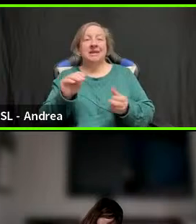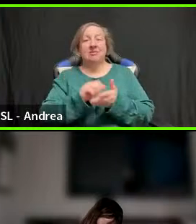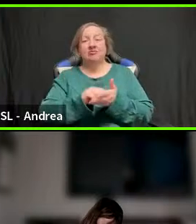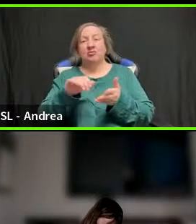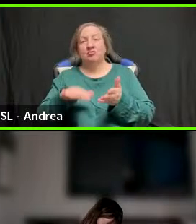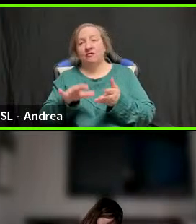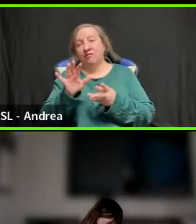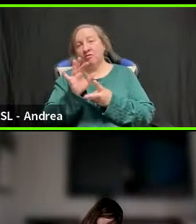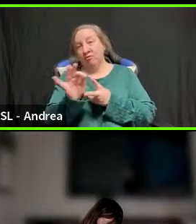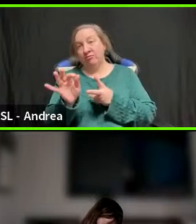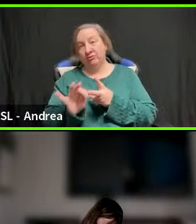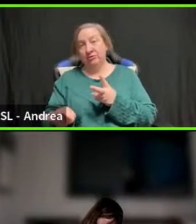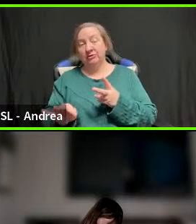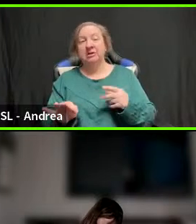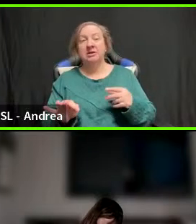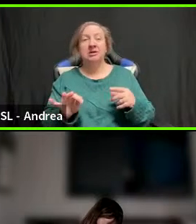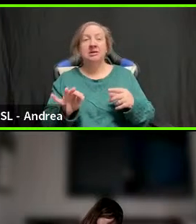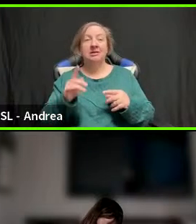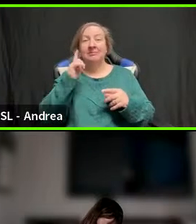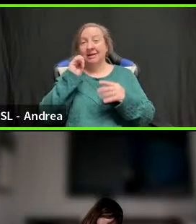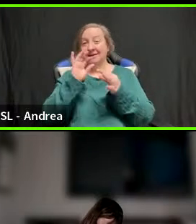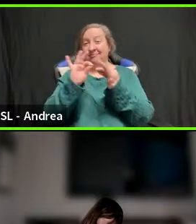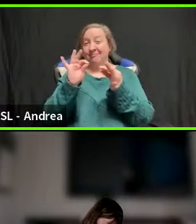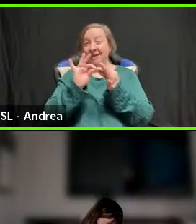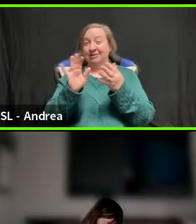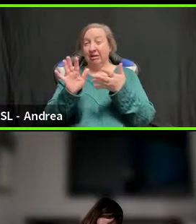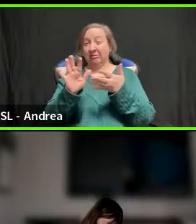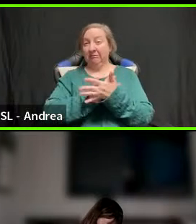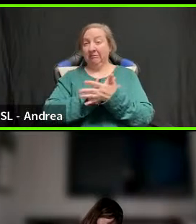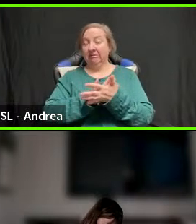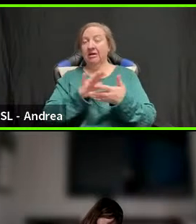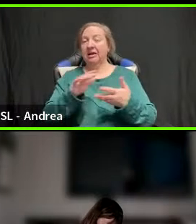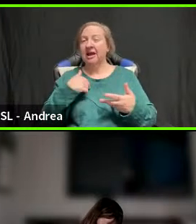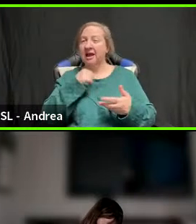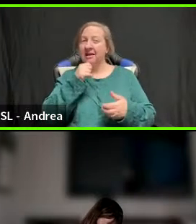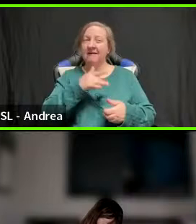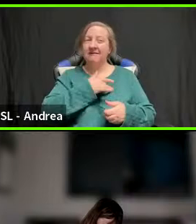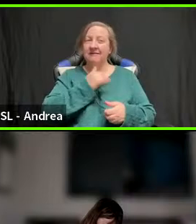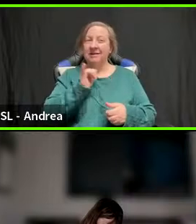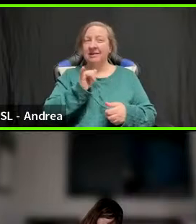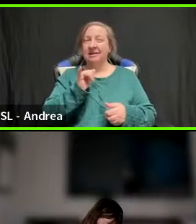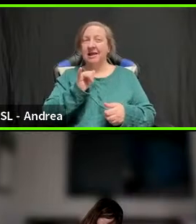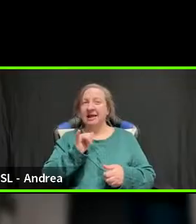options. But since it was just mentioned sort of in passing, I didn't feel like it maybe